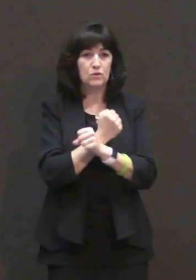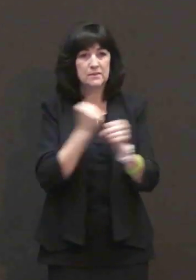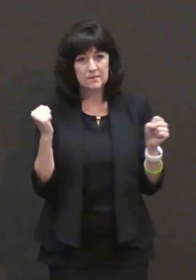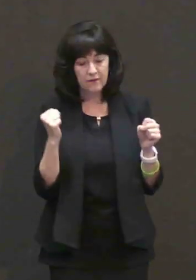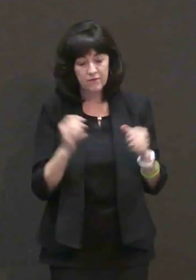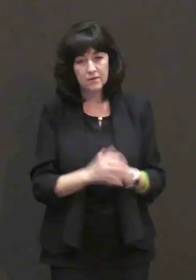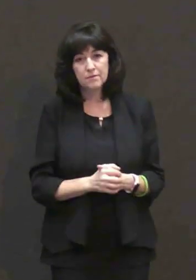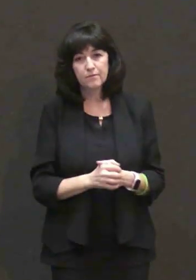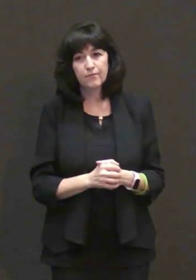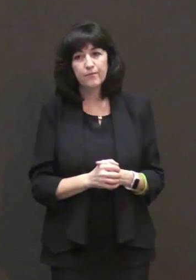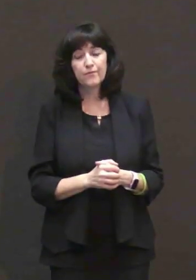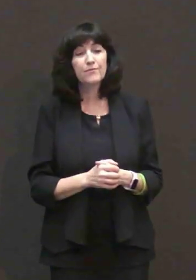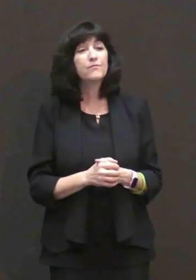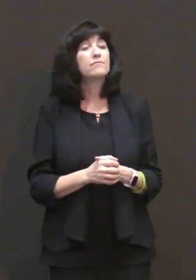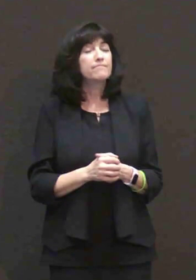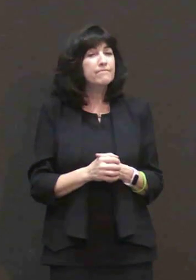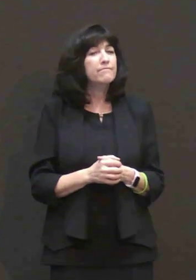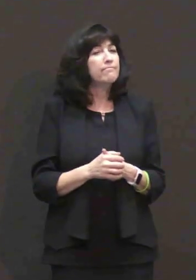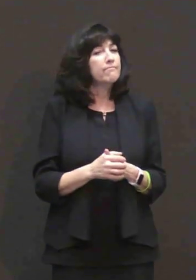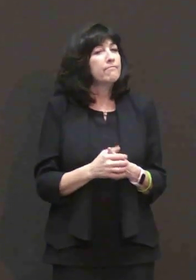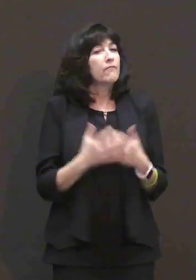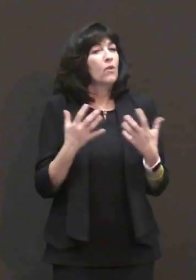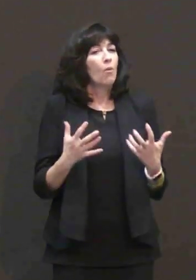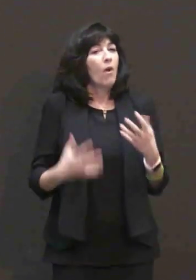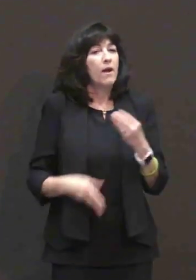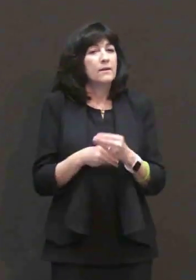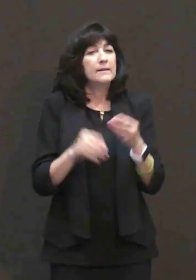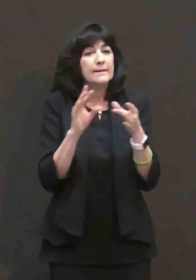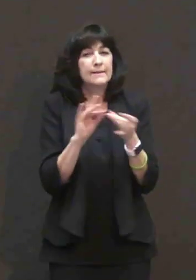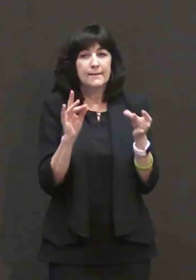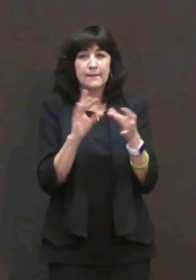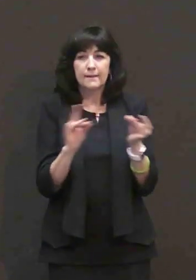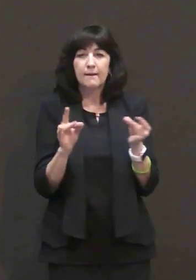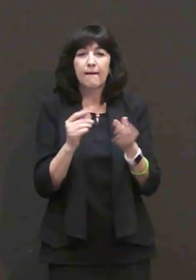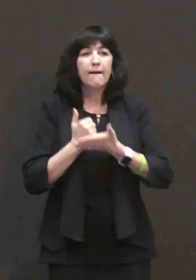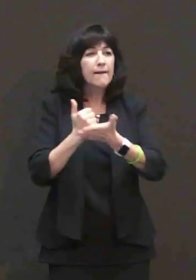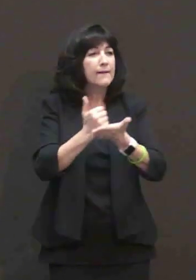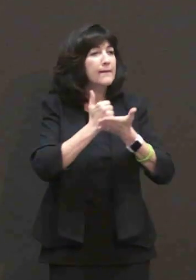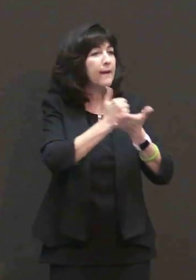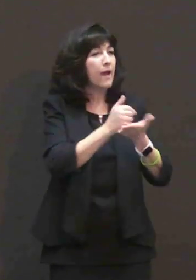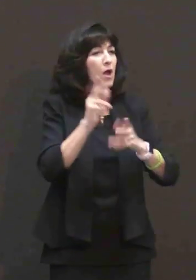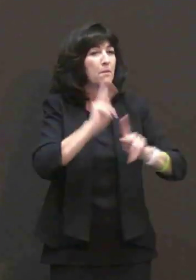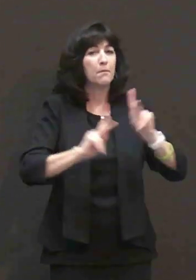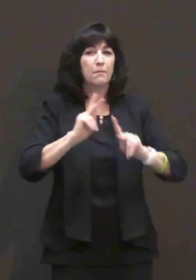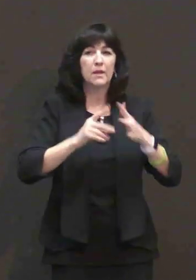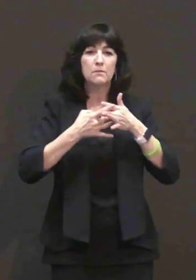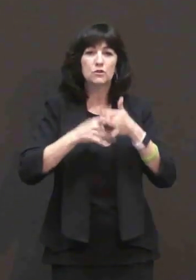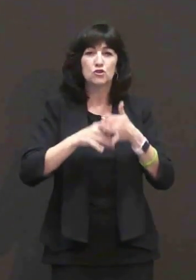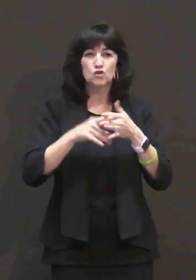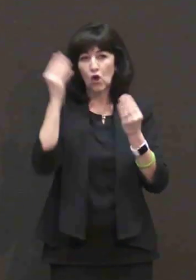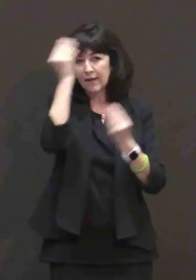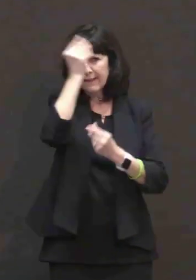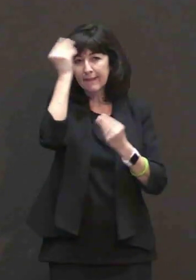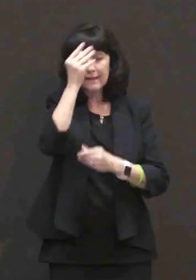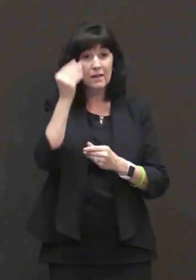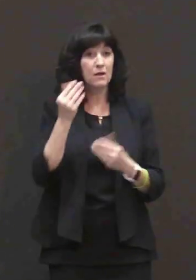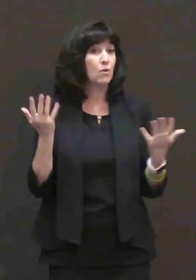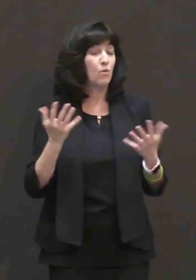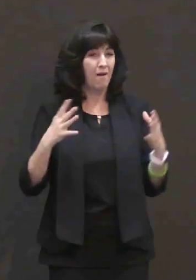Finally, I just want to make a very quick comment, again, to help people start thinking about safe holidays. It's coming